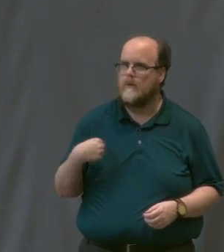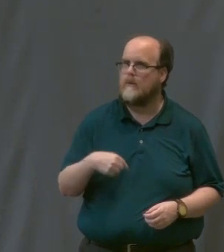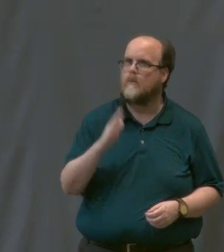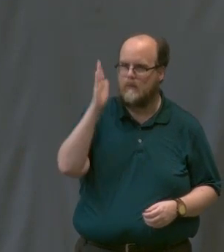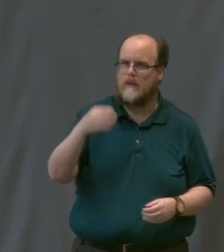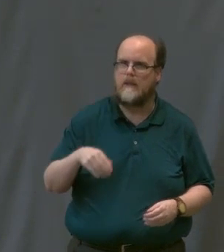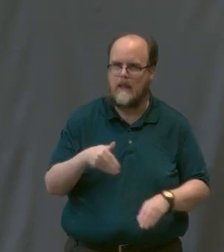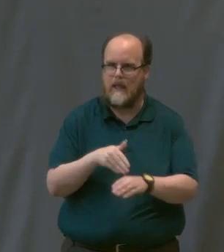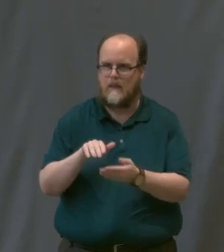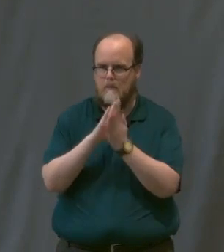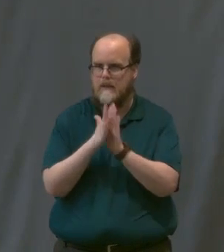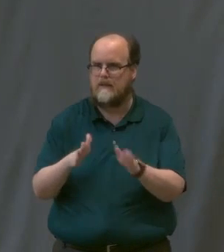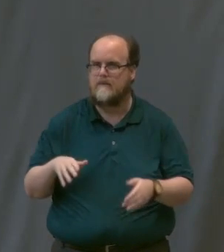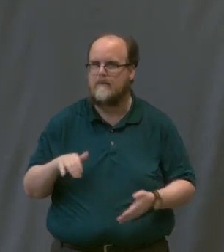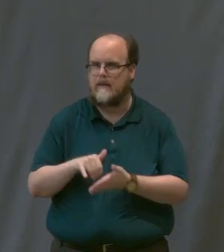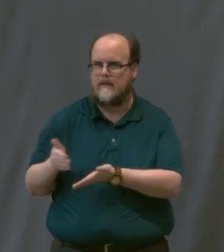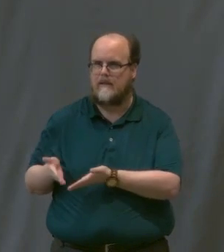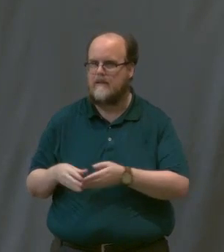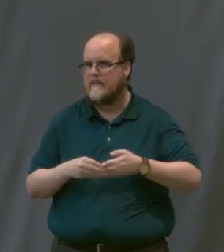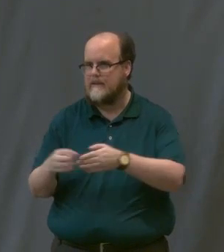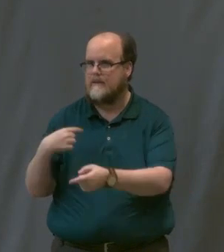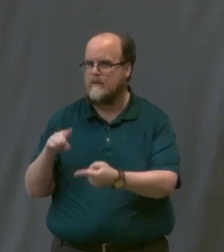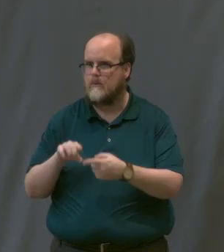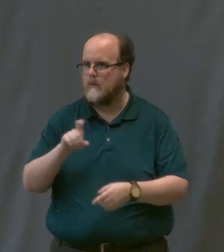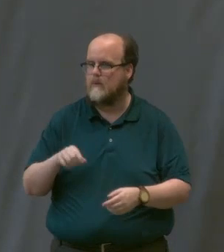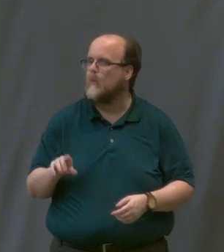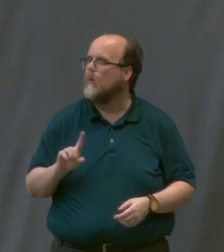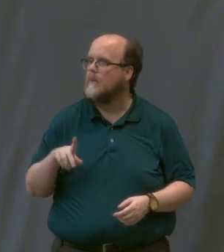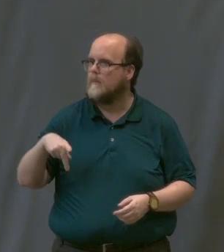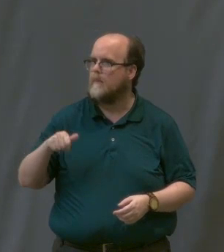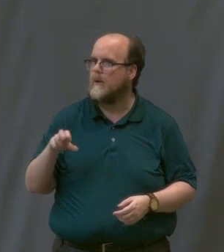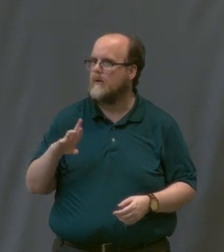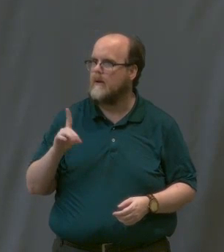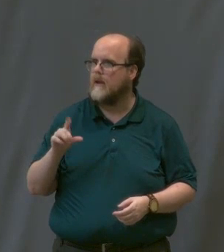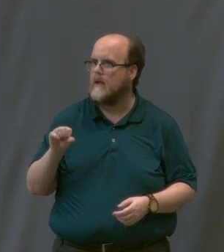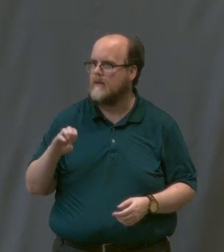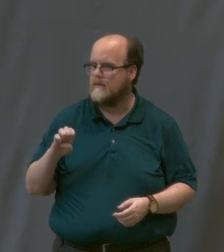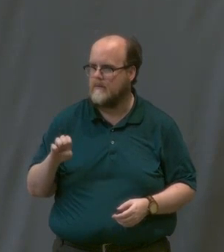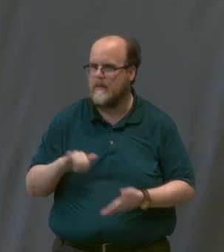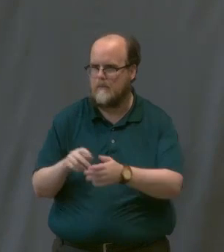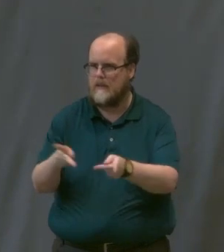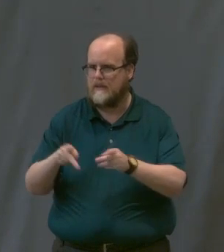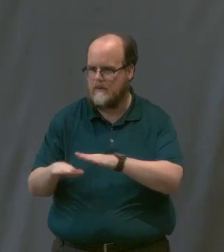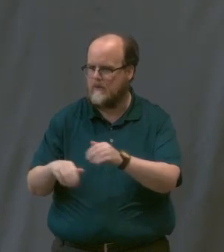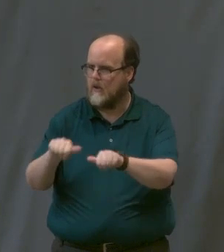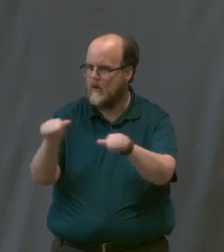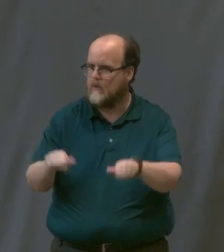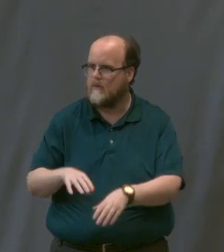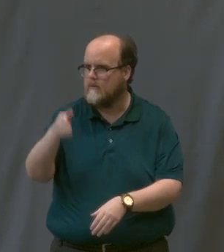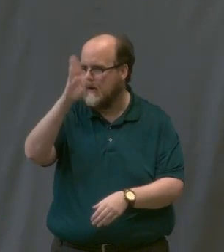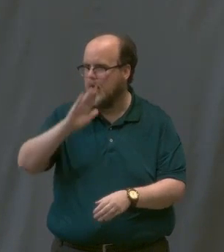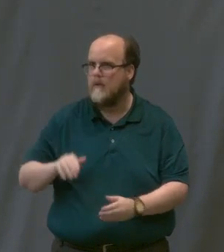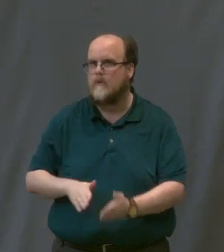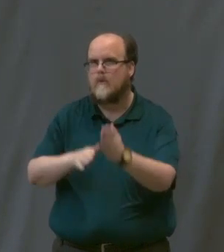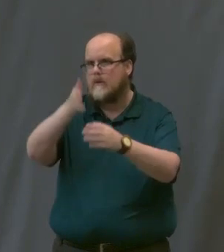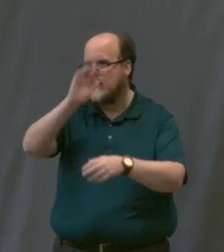peace. And that also leads us to the question, where is paradise? This place beneath the altar of God, before the throne of